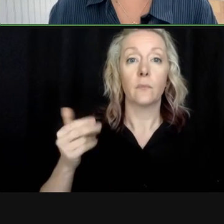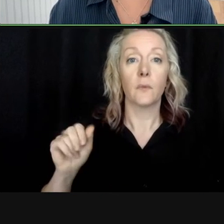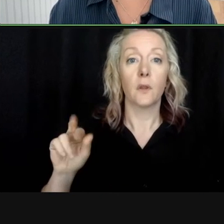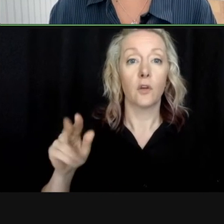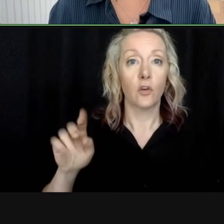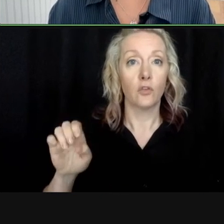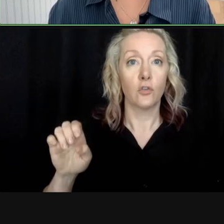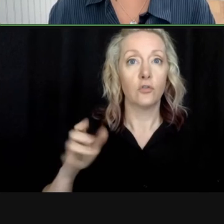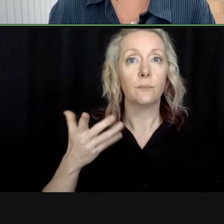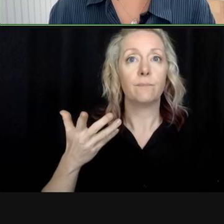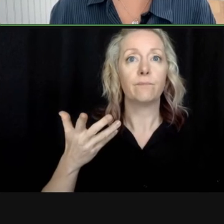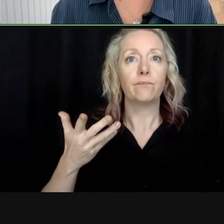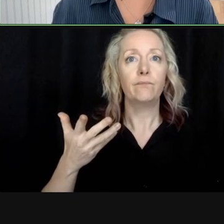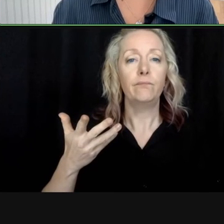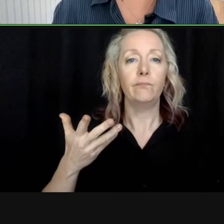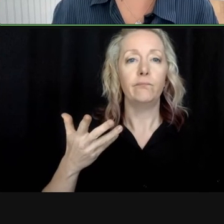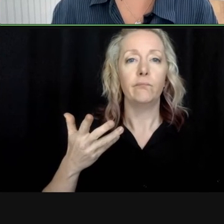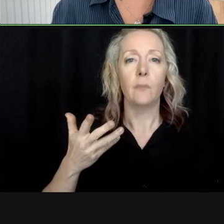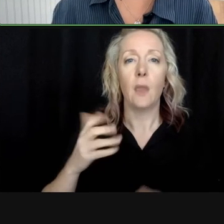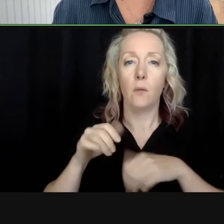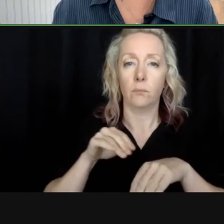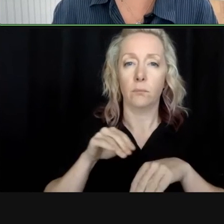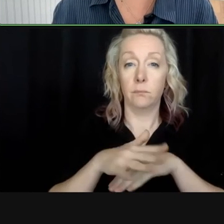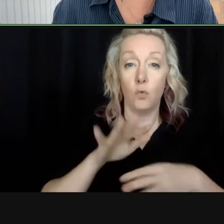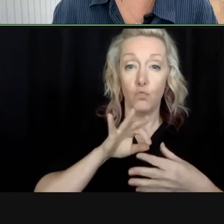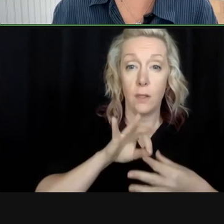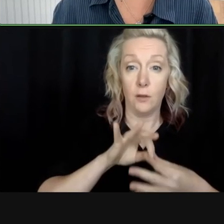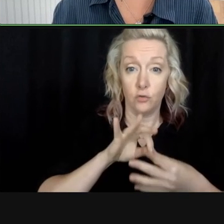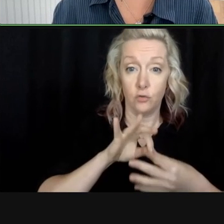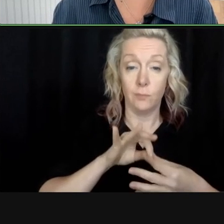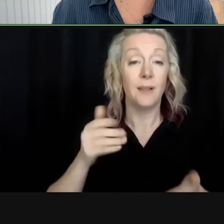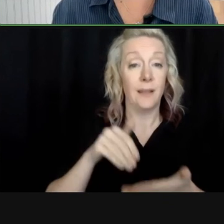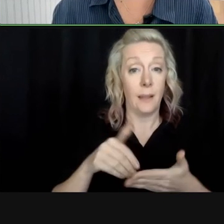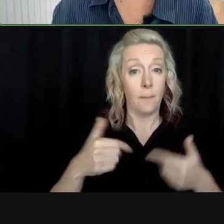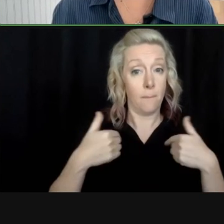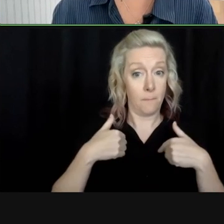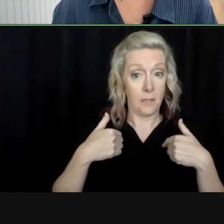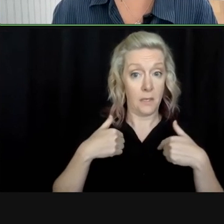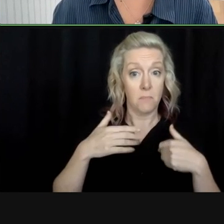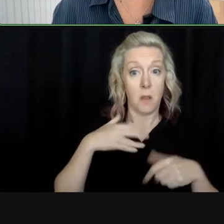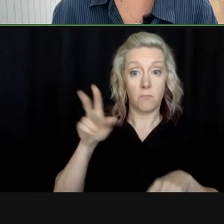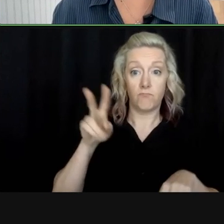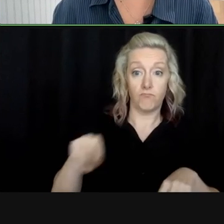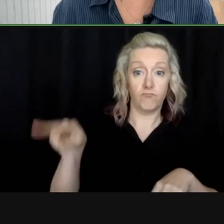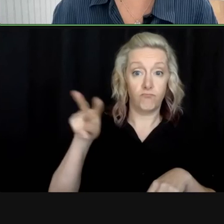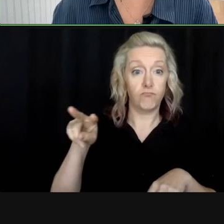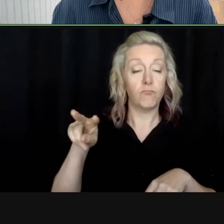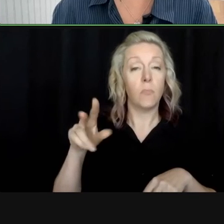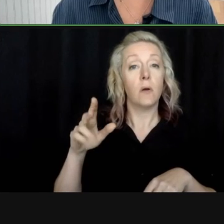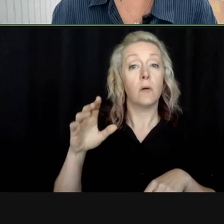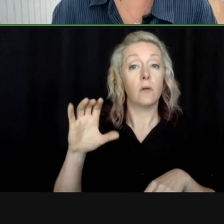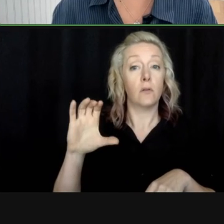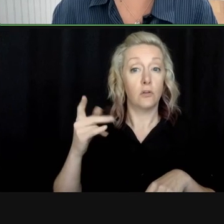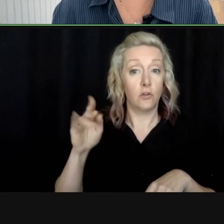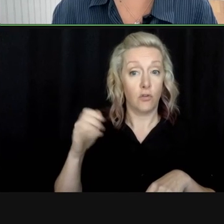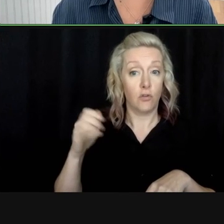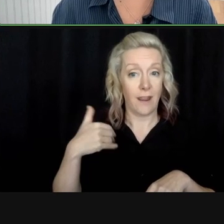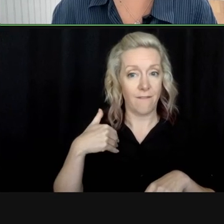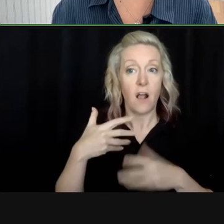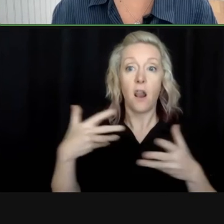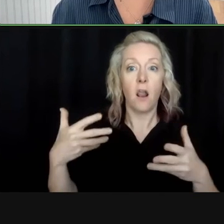just relationships. So as I said at the very beginning, what I see with people with charge is that there's a lot of